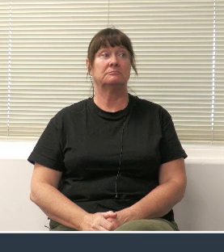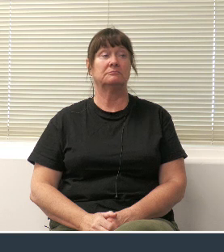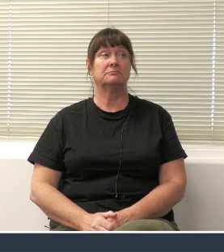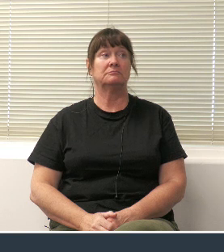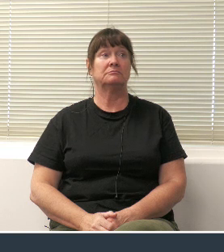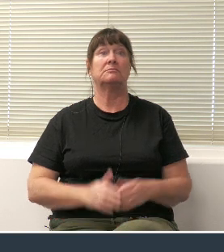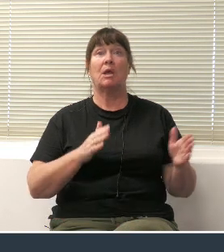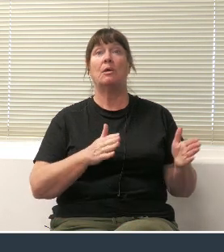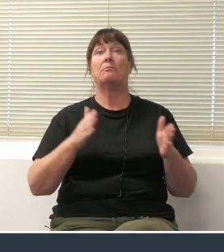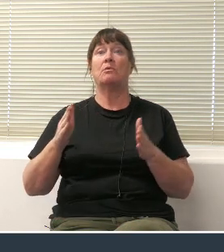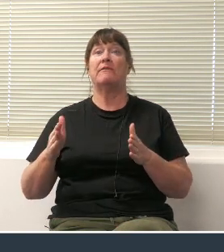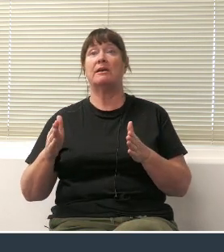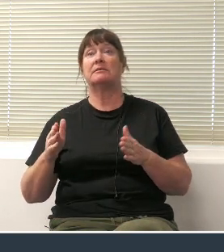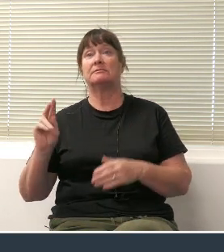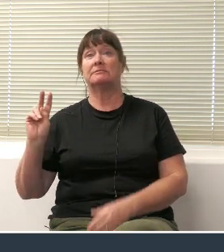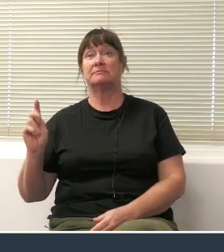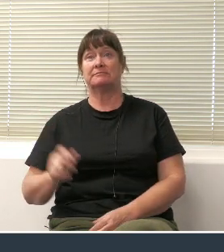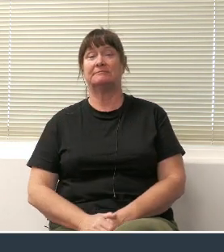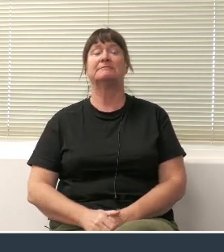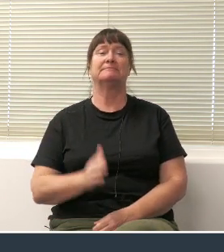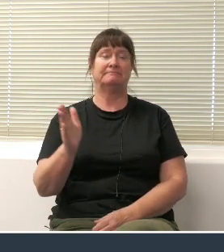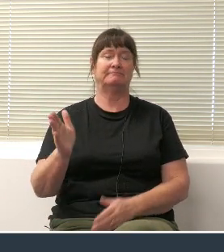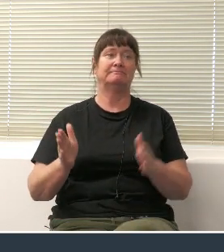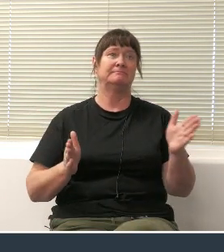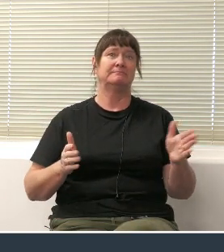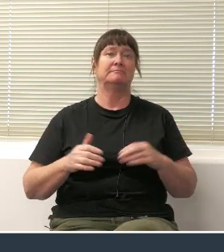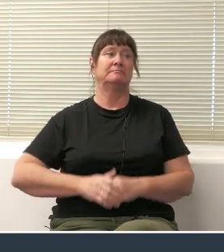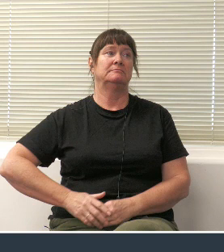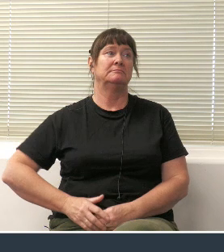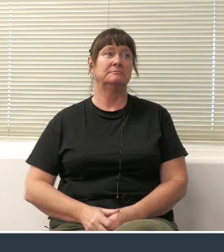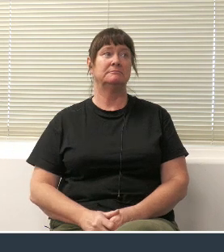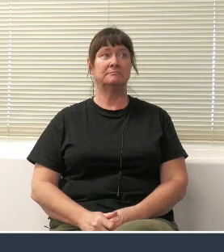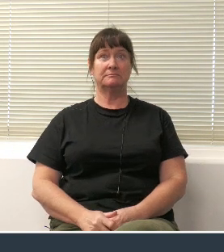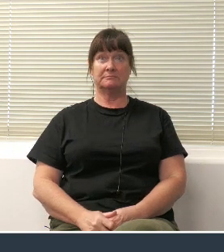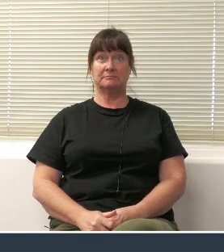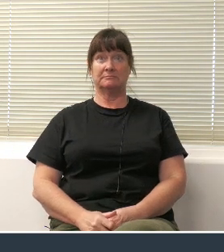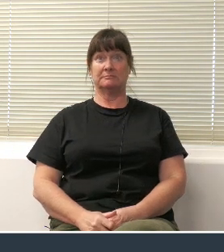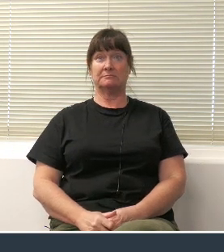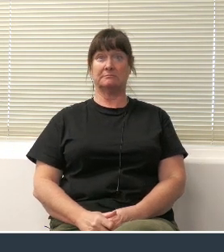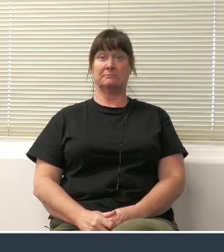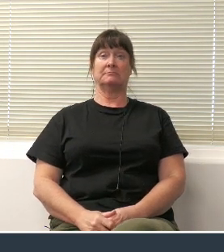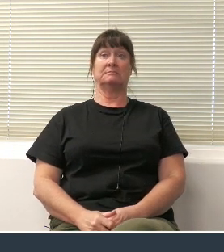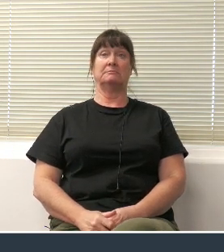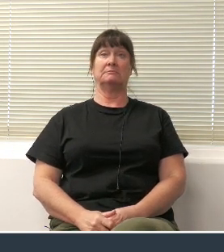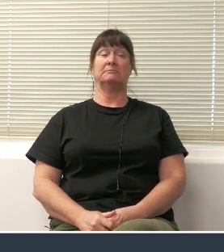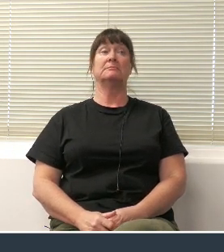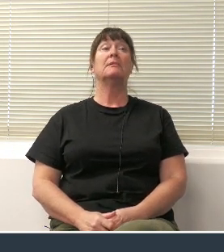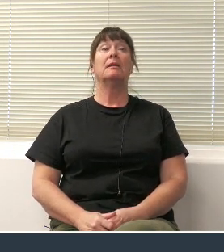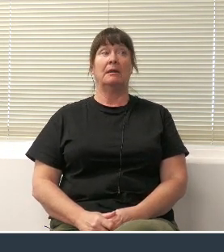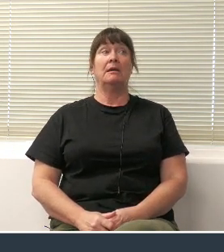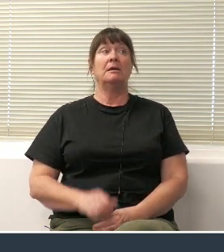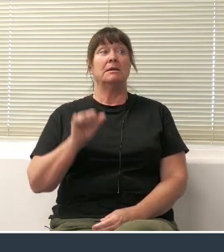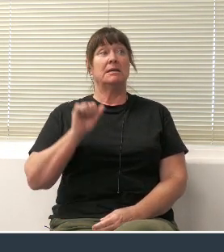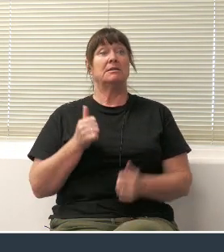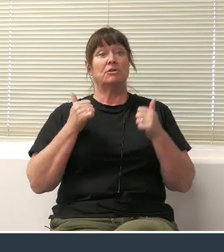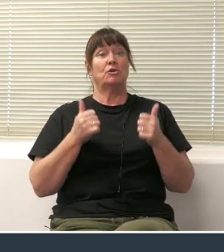I have a mover and seconder. Thank you, Councillor Simpson and Councillor Crown. Would you like to speak to that? Yeah, through you, Madam Chair. I think